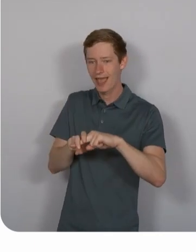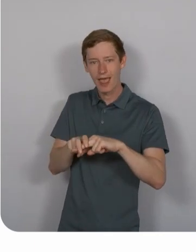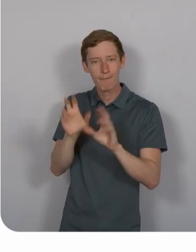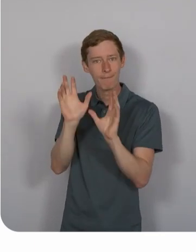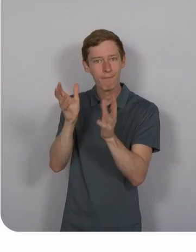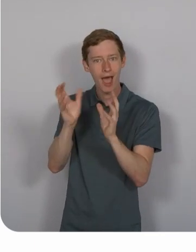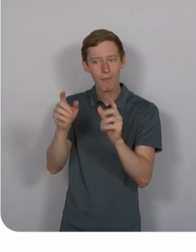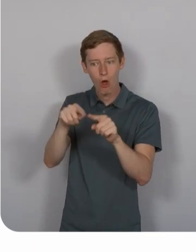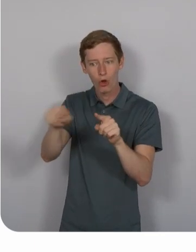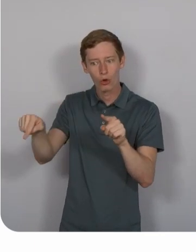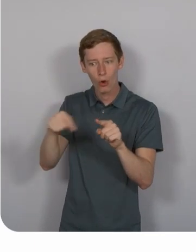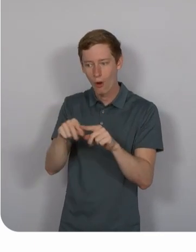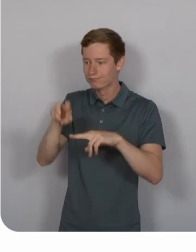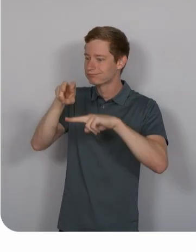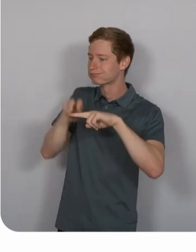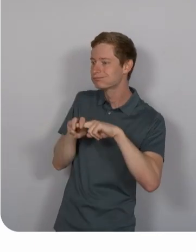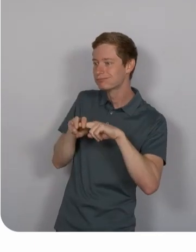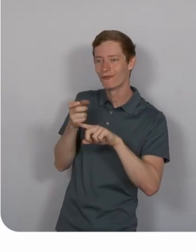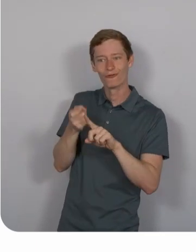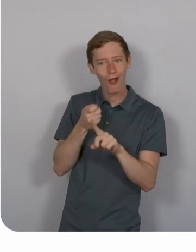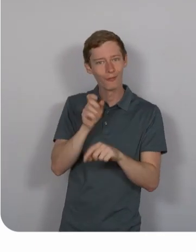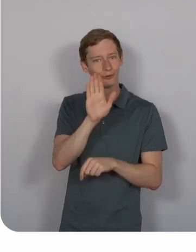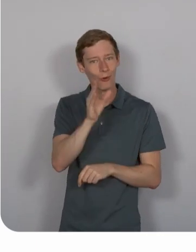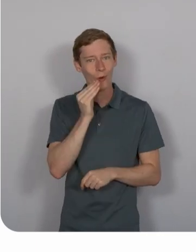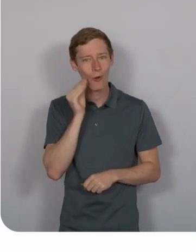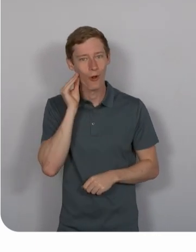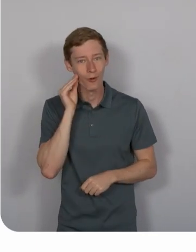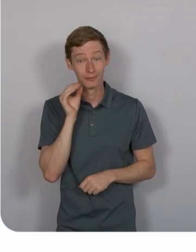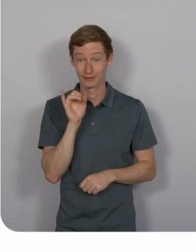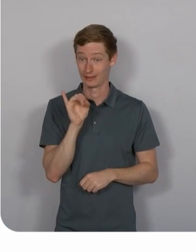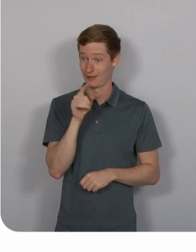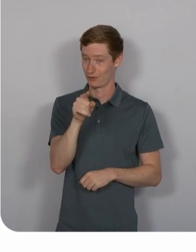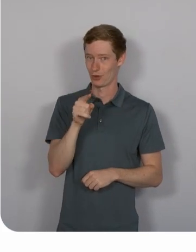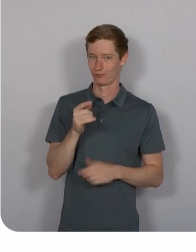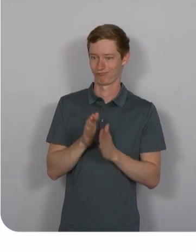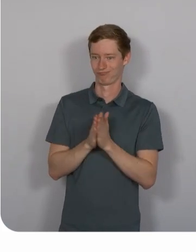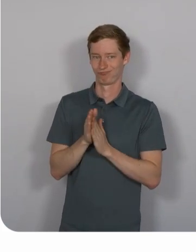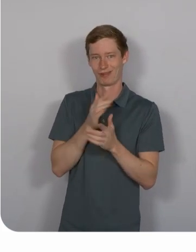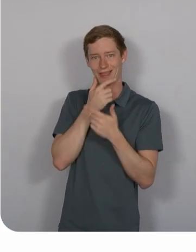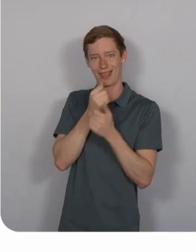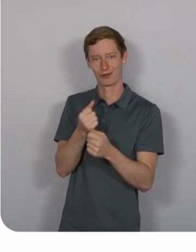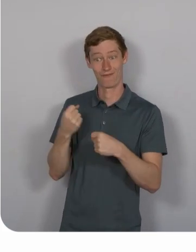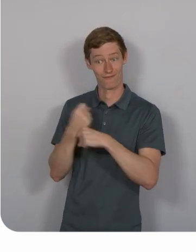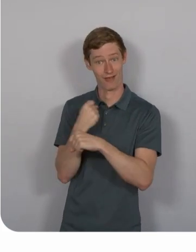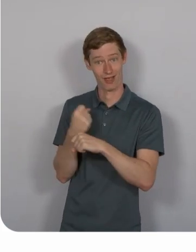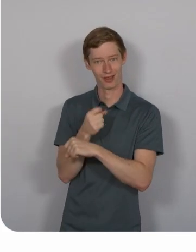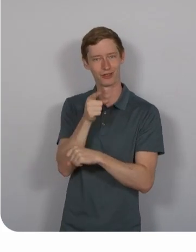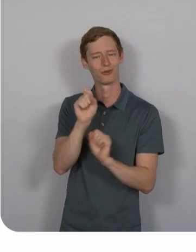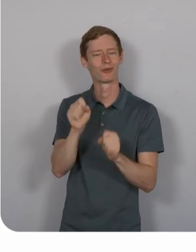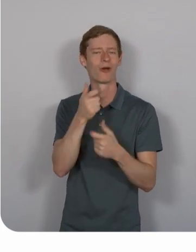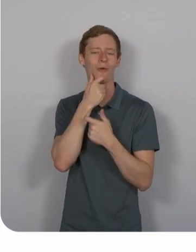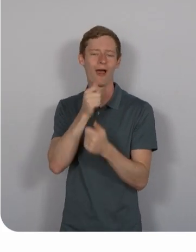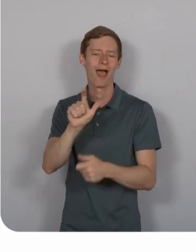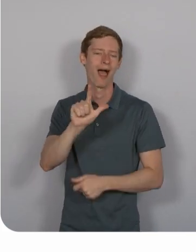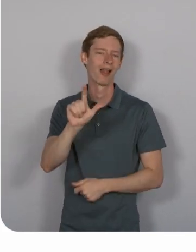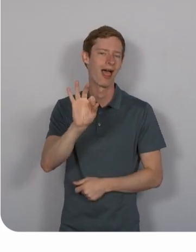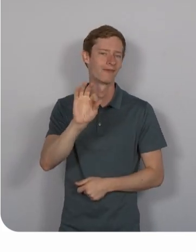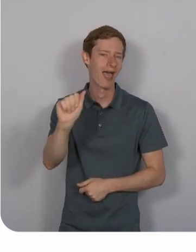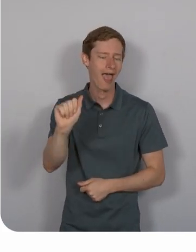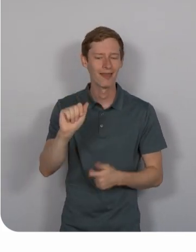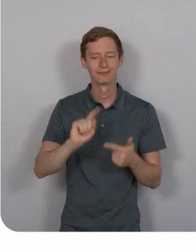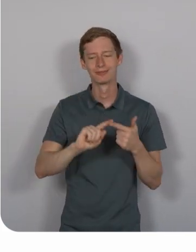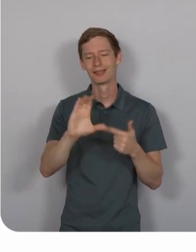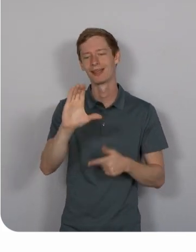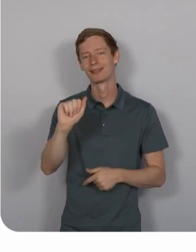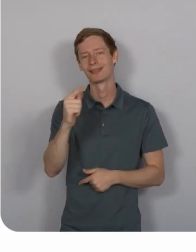your couch. If you're into fighting like me, you can watch LFA or Cage Warriors from